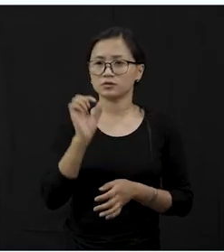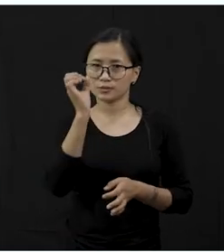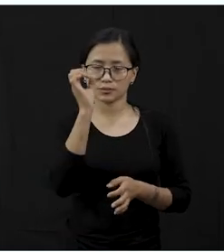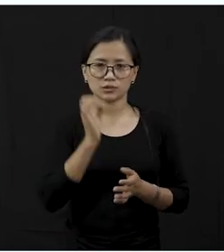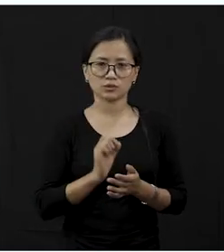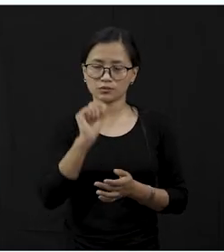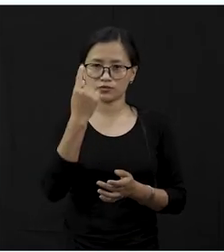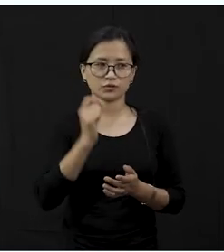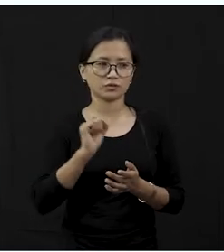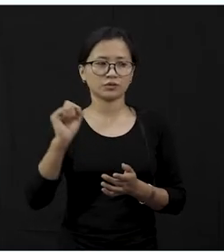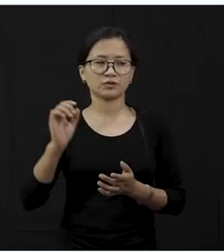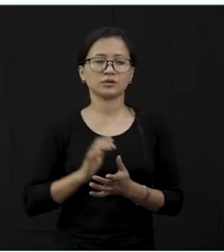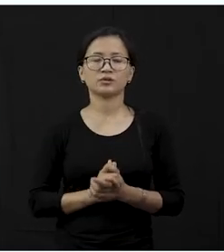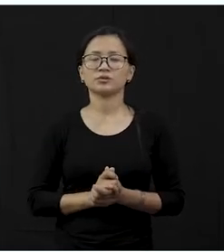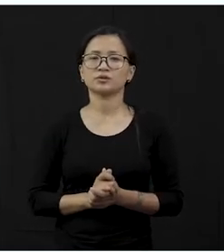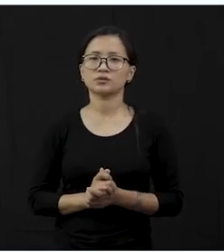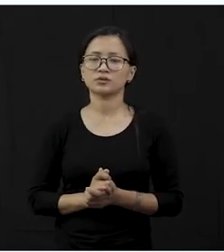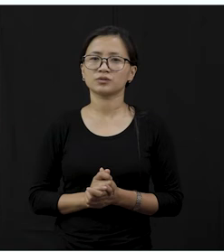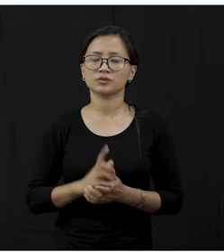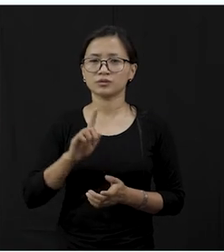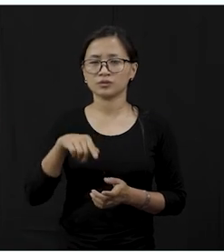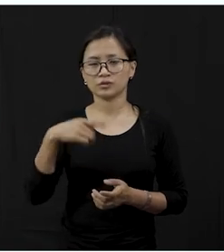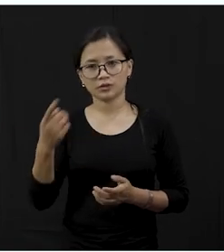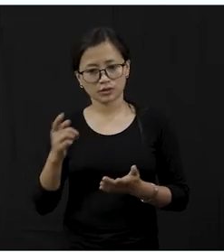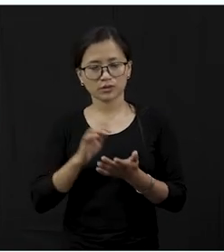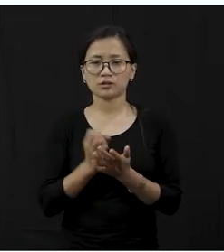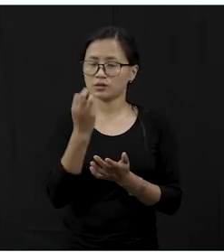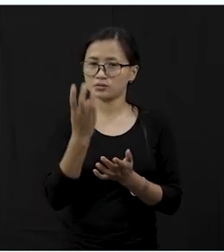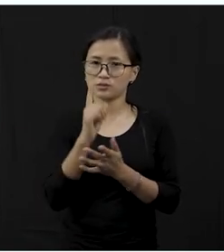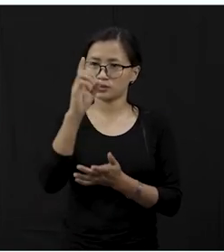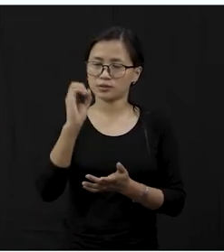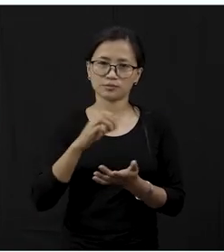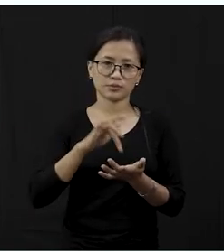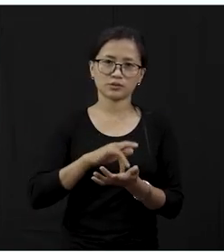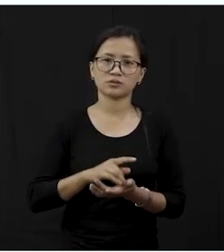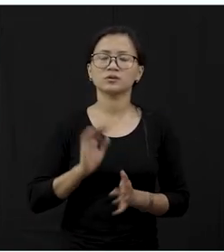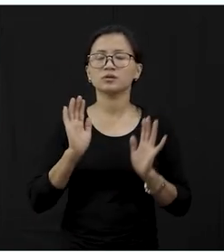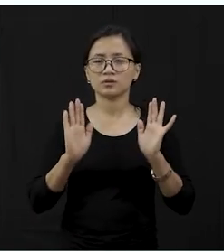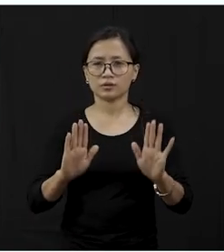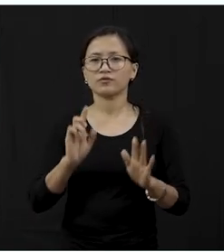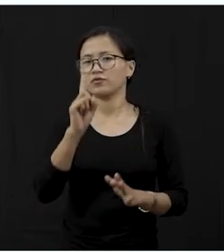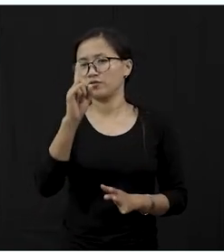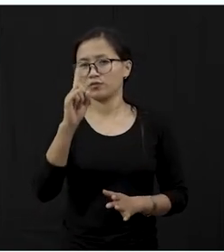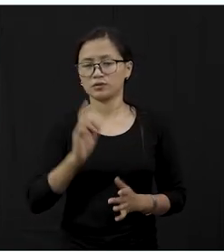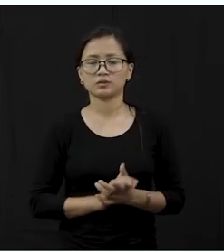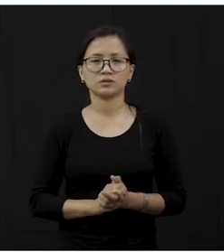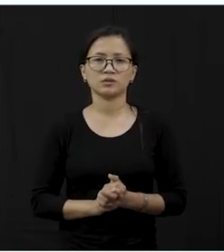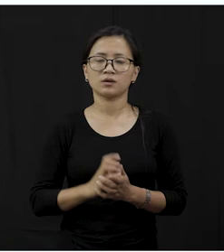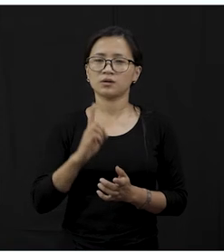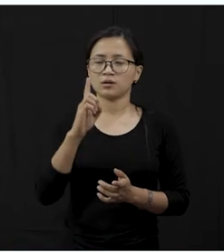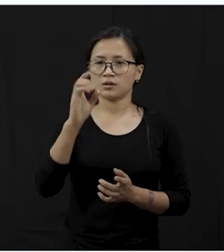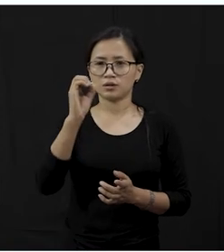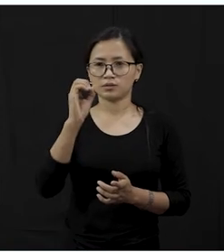first. Then you will count the tens place. You have one. On the hundreds place,